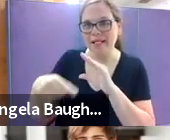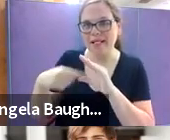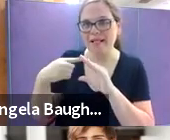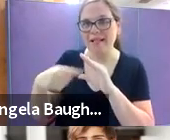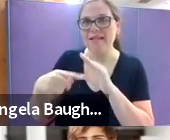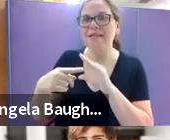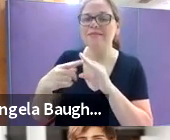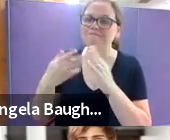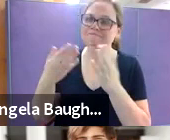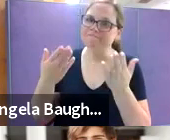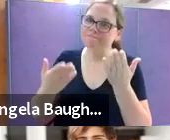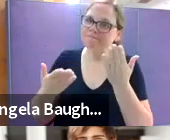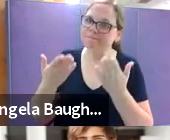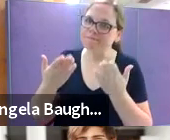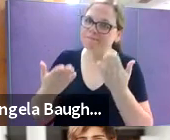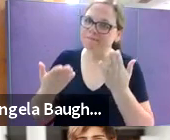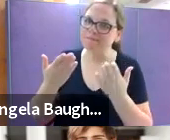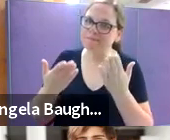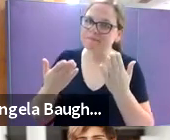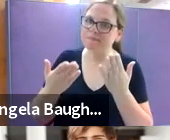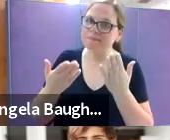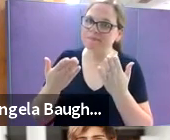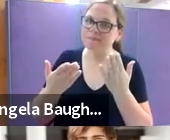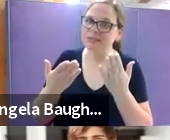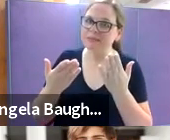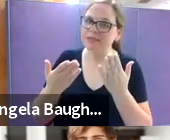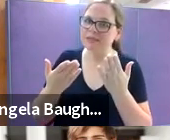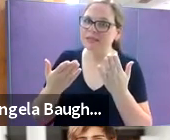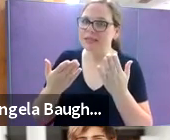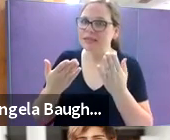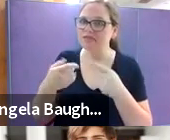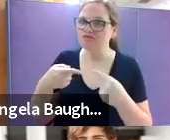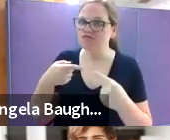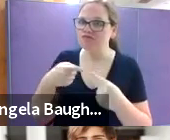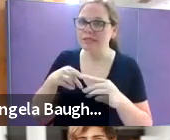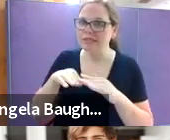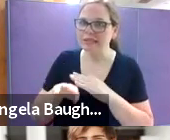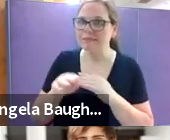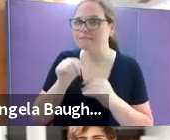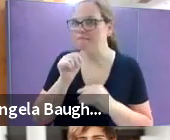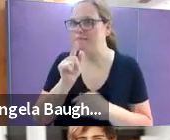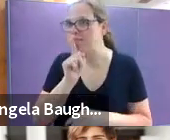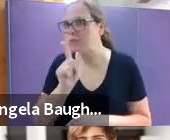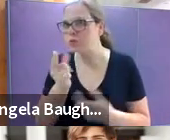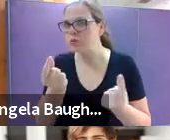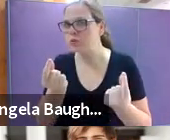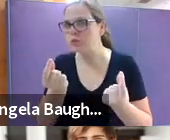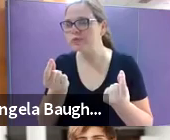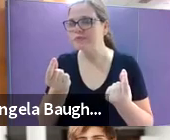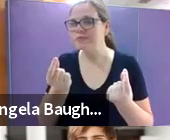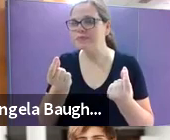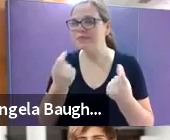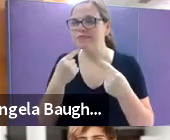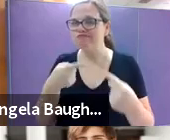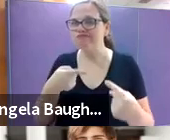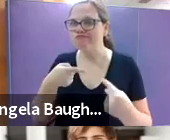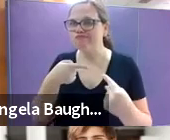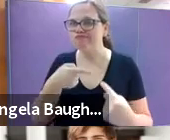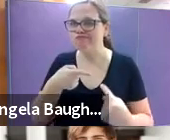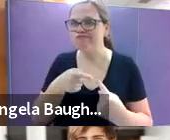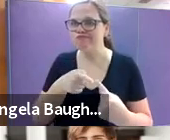he may be live streaming it. I'm not exactly sure what he's doing, but Okay. he was having trouble